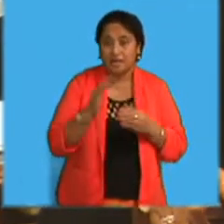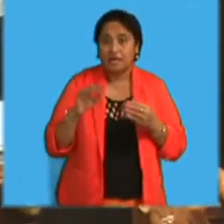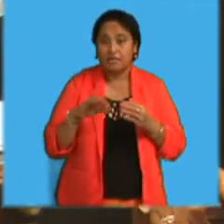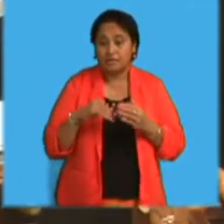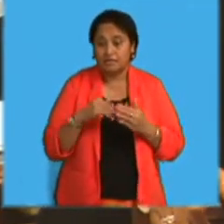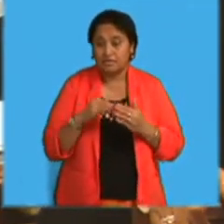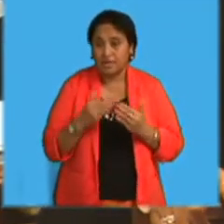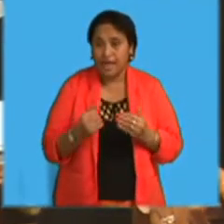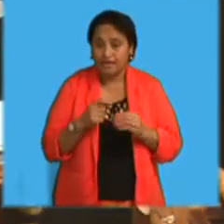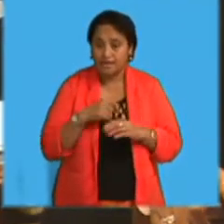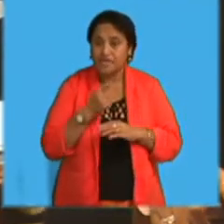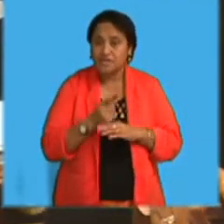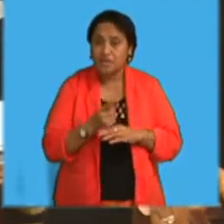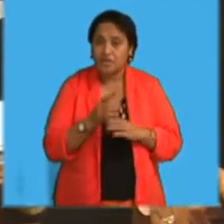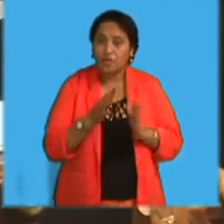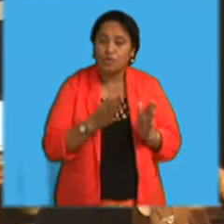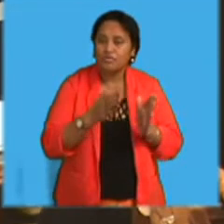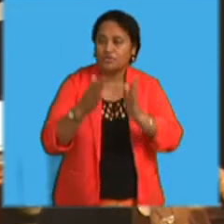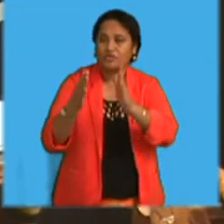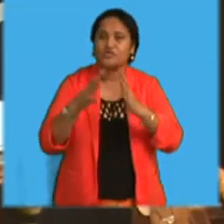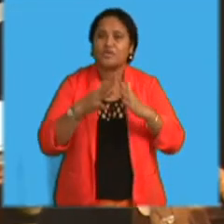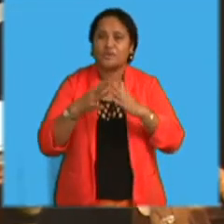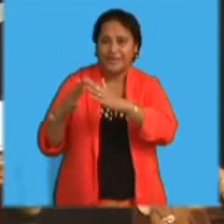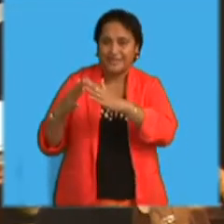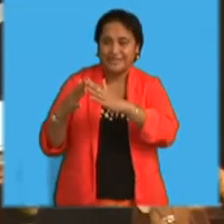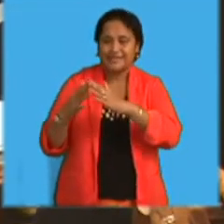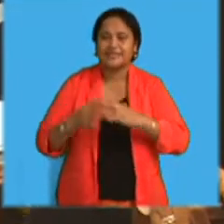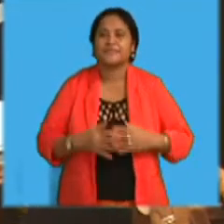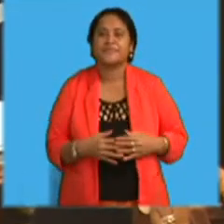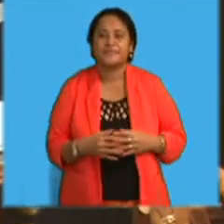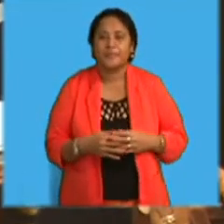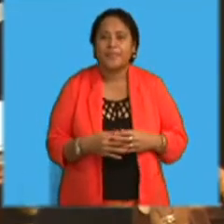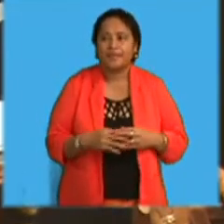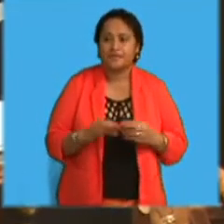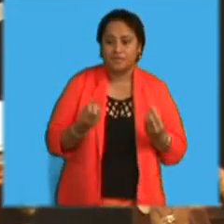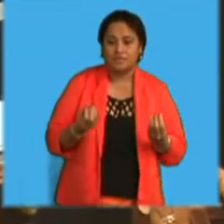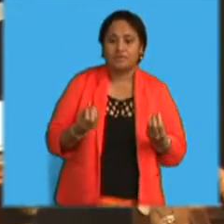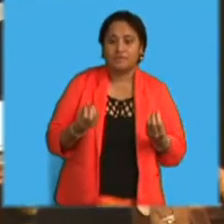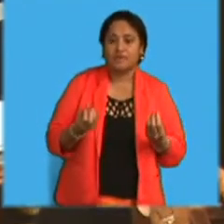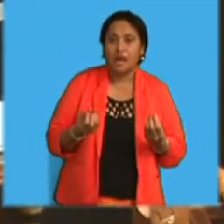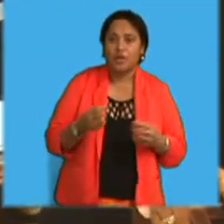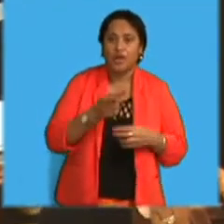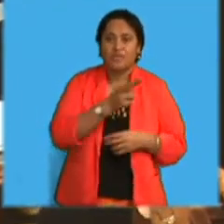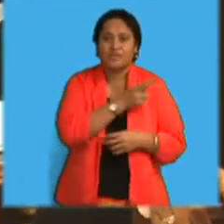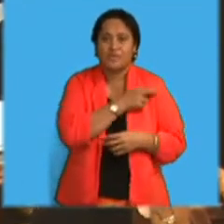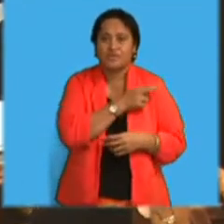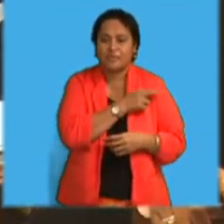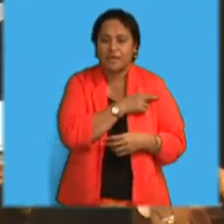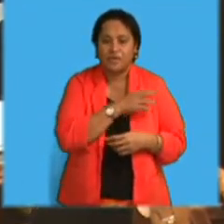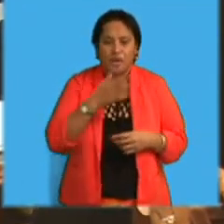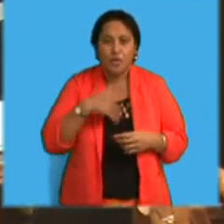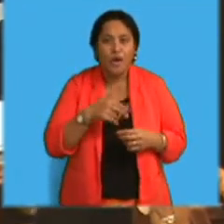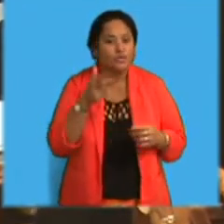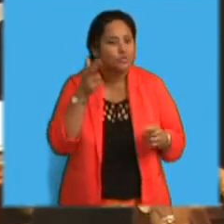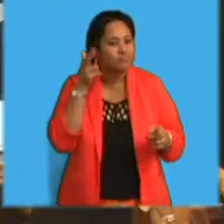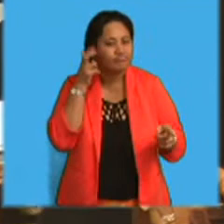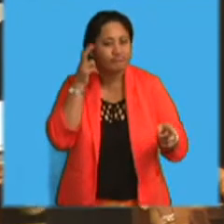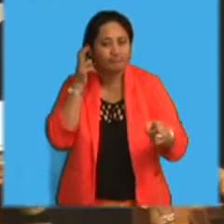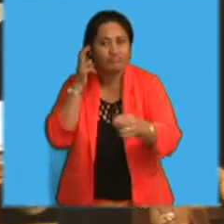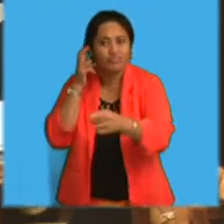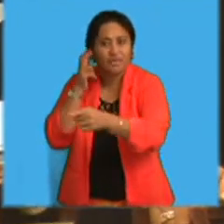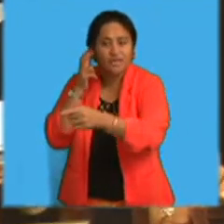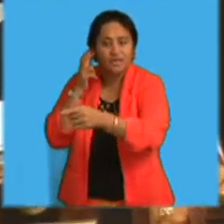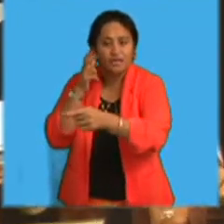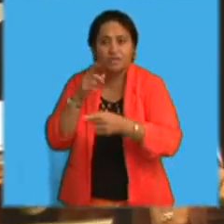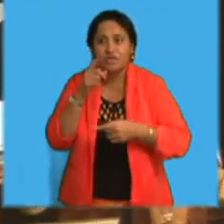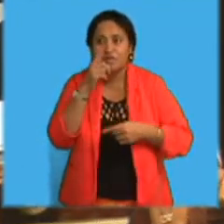that need revisiting and issues that need addressing. We are taking ownership of our processes, and we've heard firsthand from our lessees who have raised their views